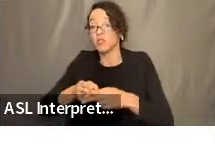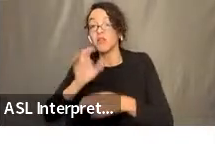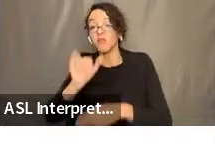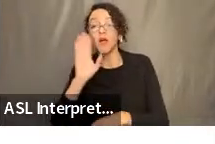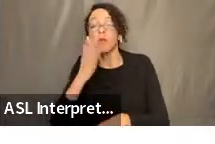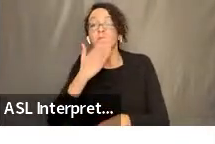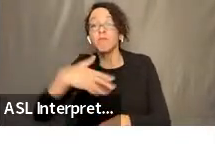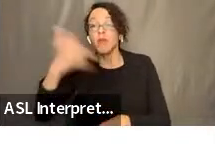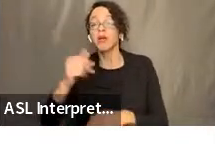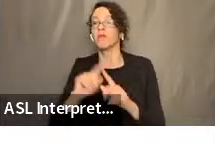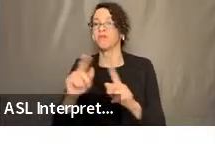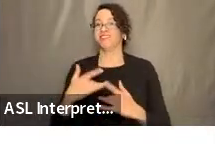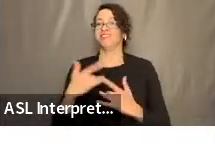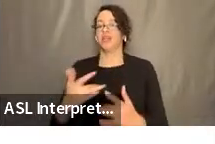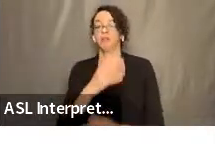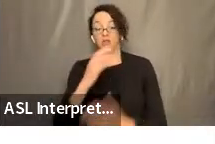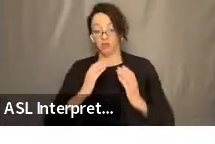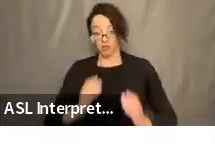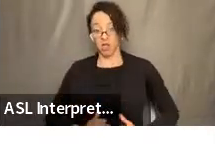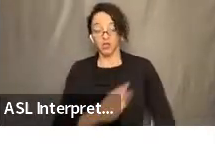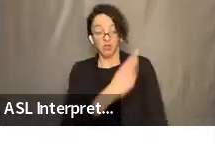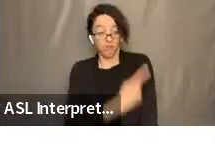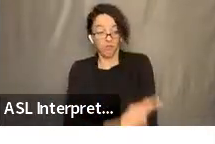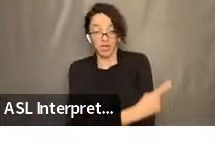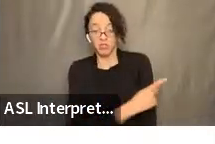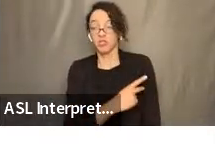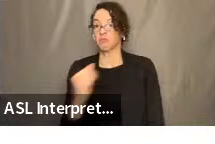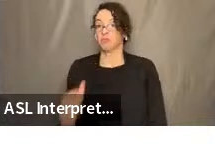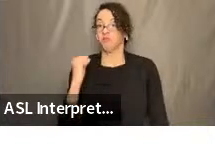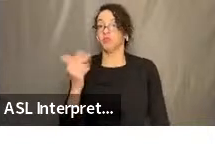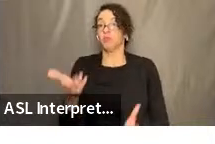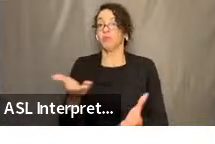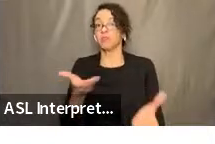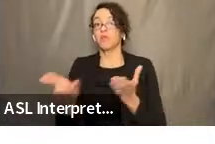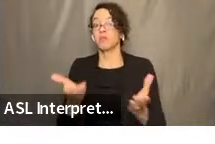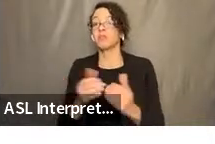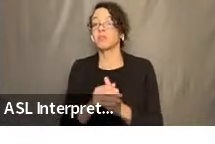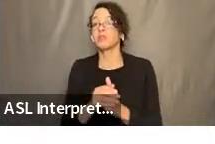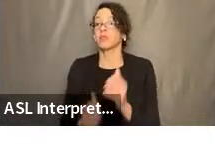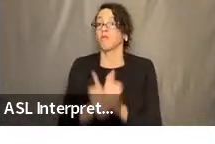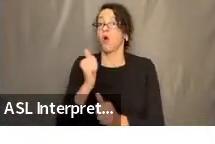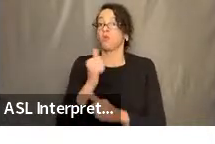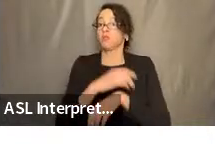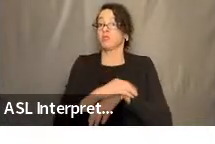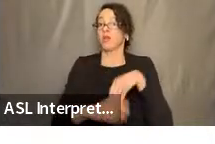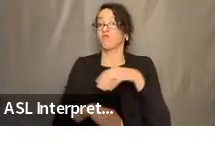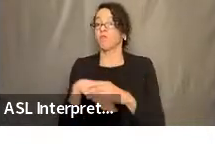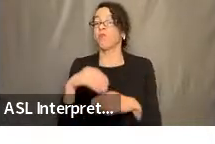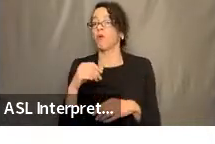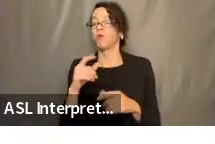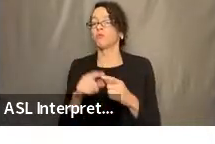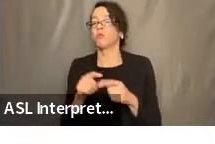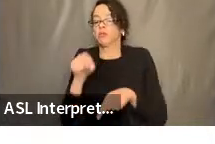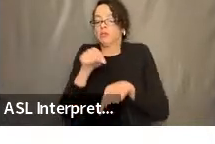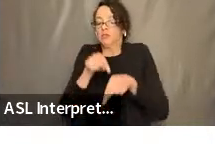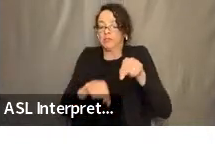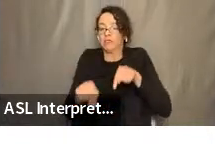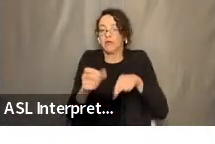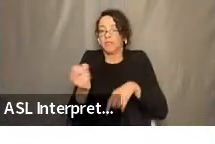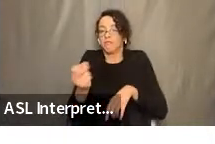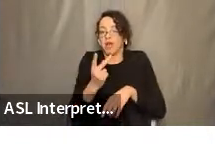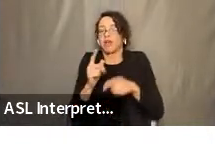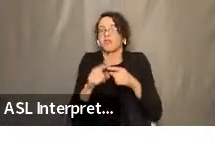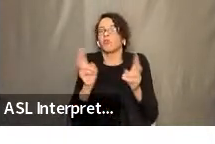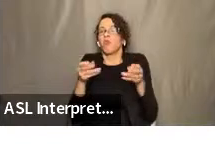for me, is refusing the services because they're most comfortable to go back to that corner that they are comfortable